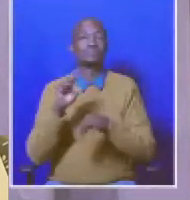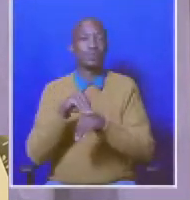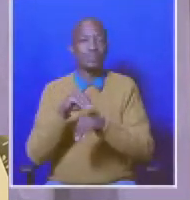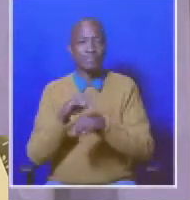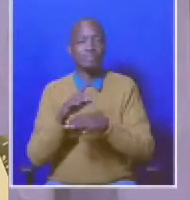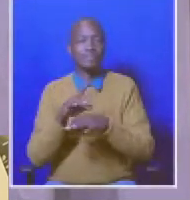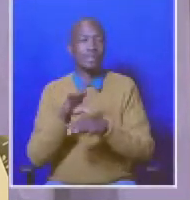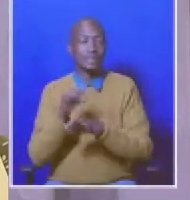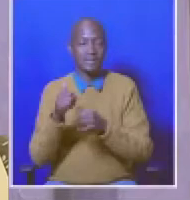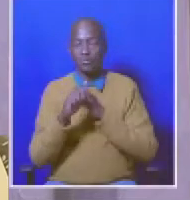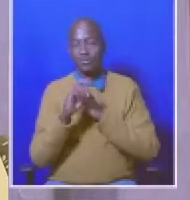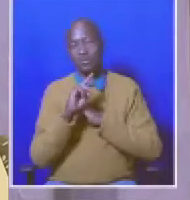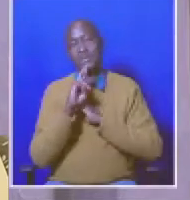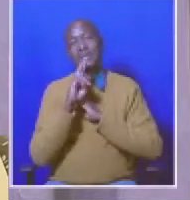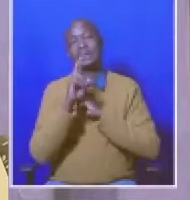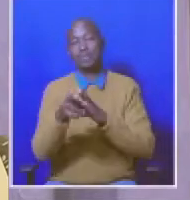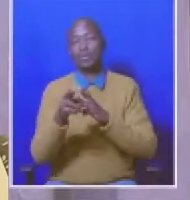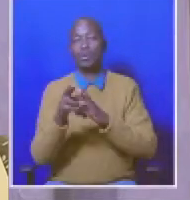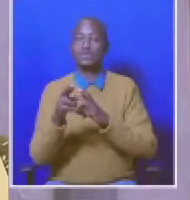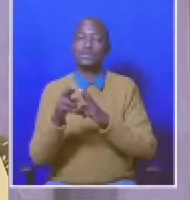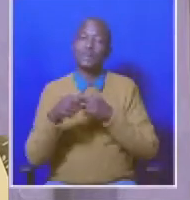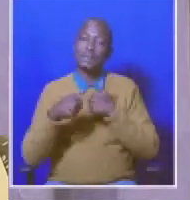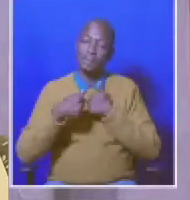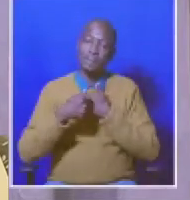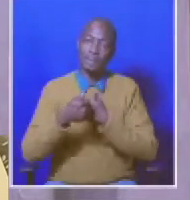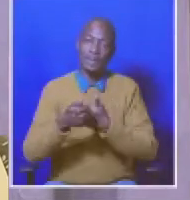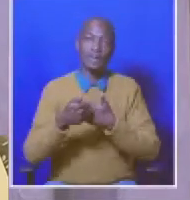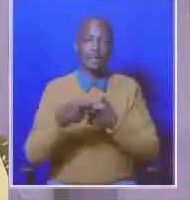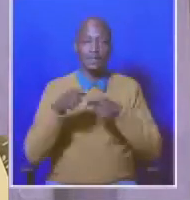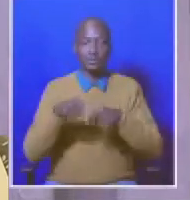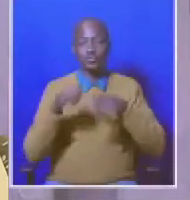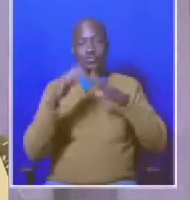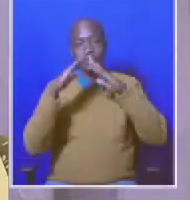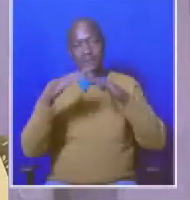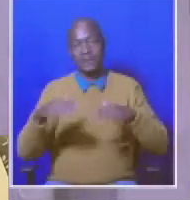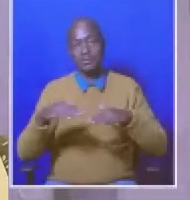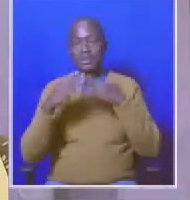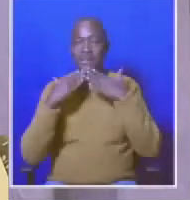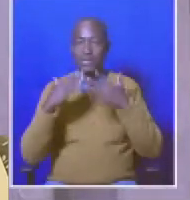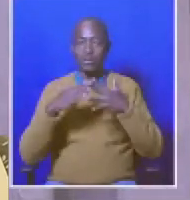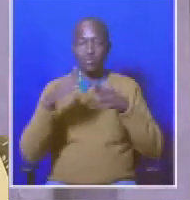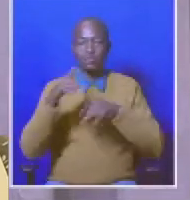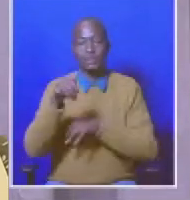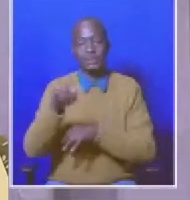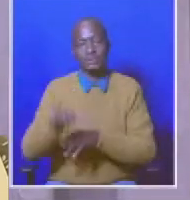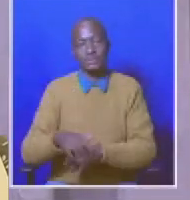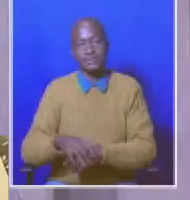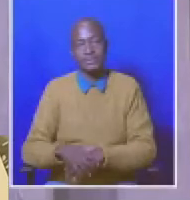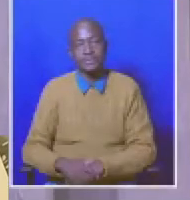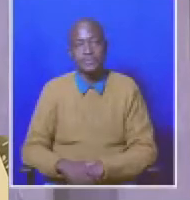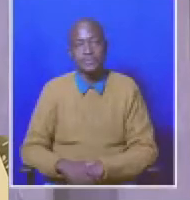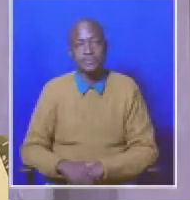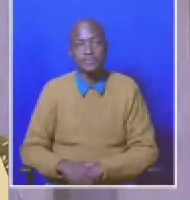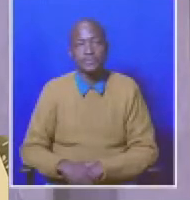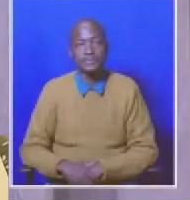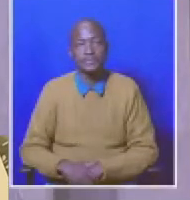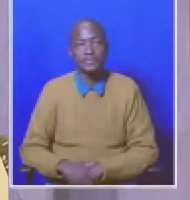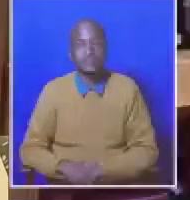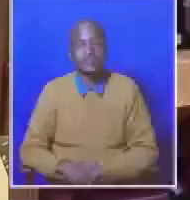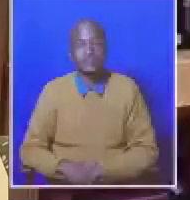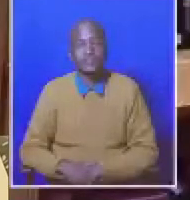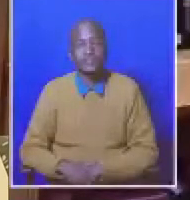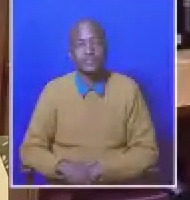report once more back to this August House. Thank you, Chairperson. Thank you very much, Deputy